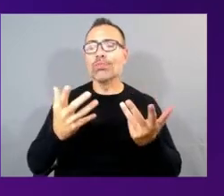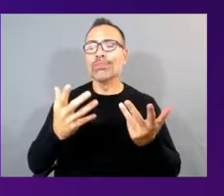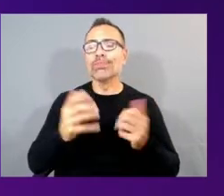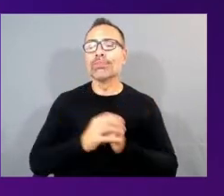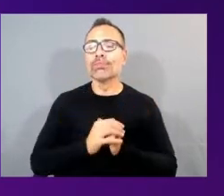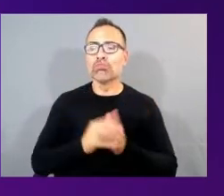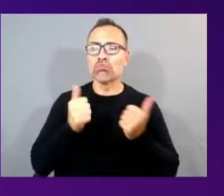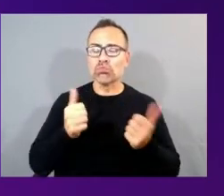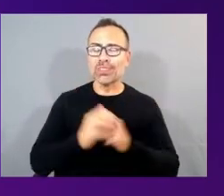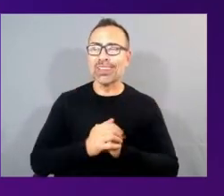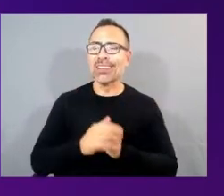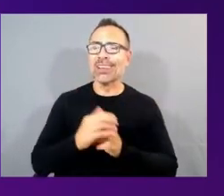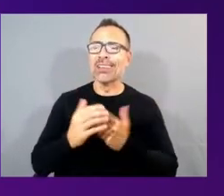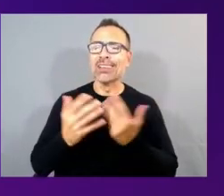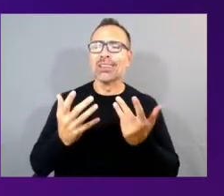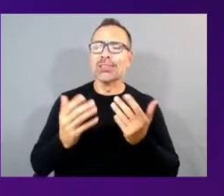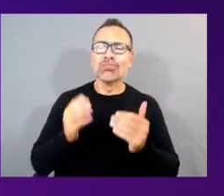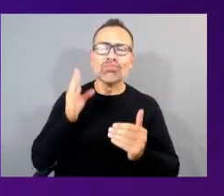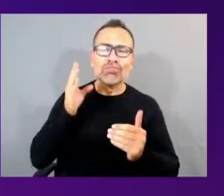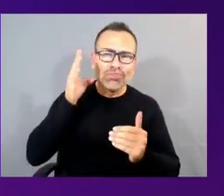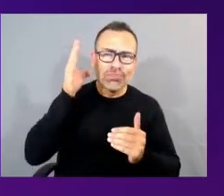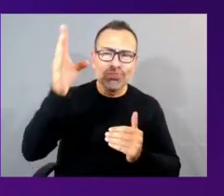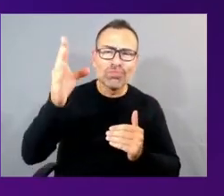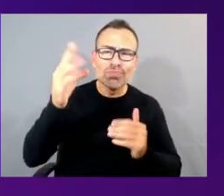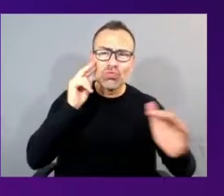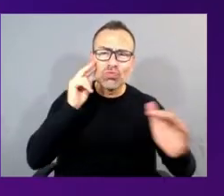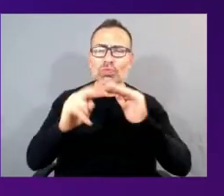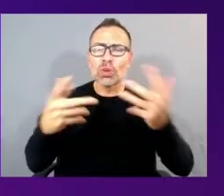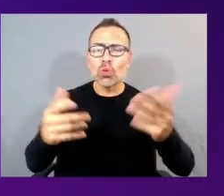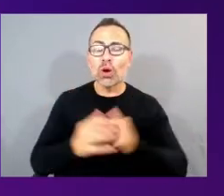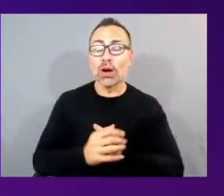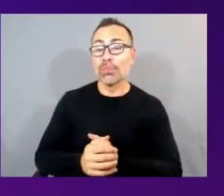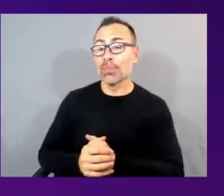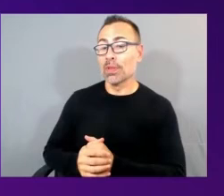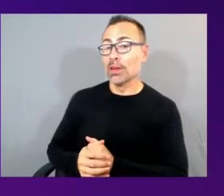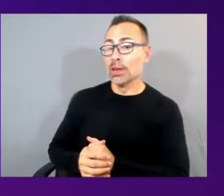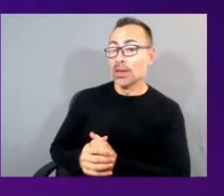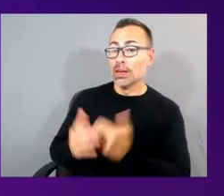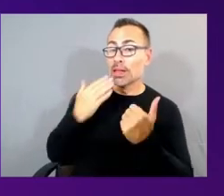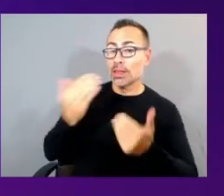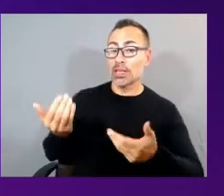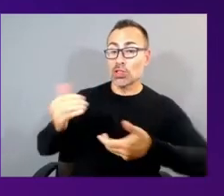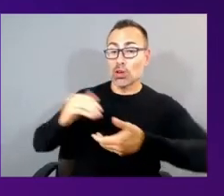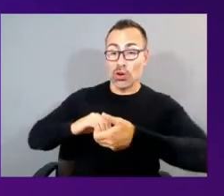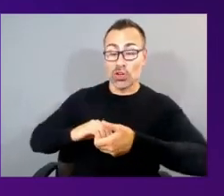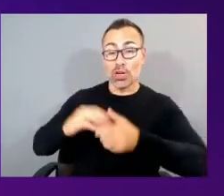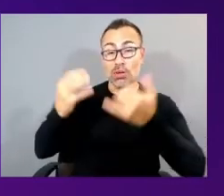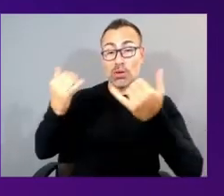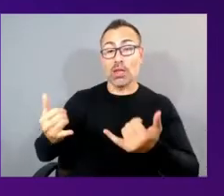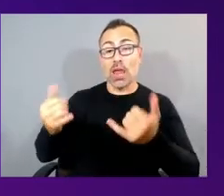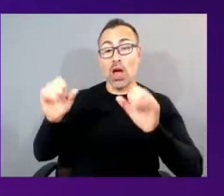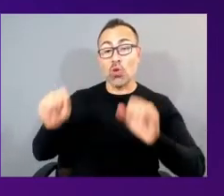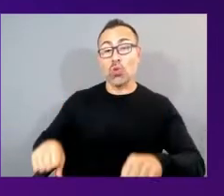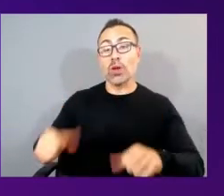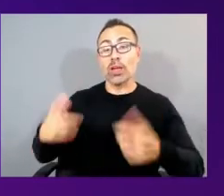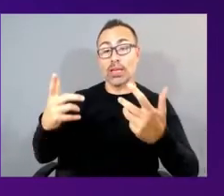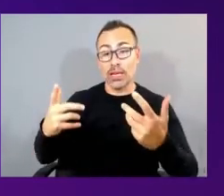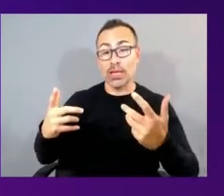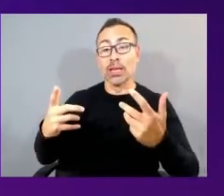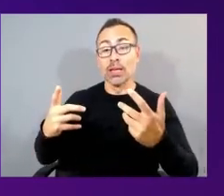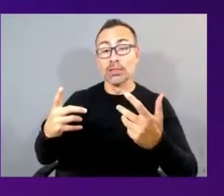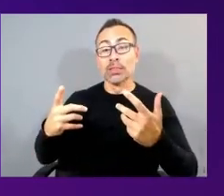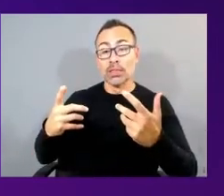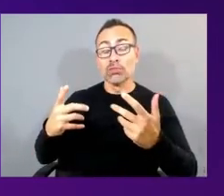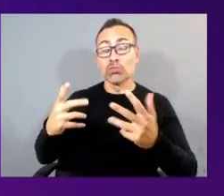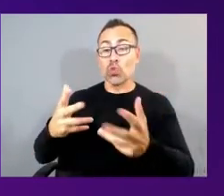Well, thanks to the partnership we have had with AWS, we have been able to accelerate the initial build phase. And we have grown